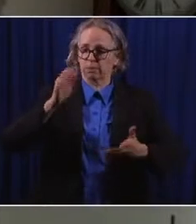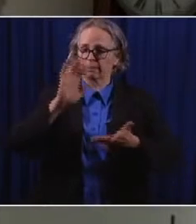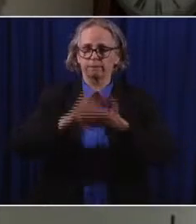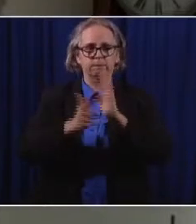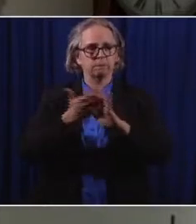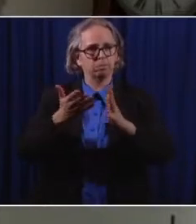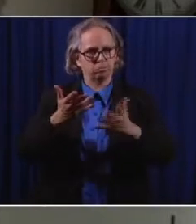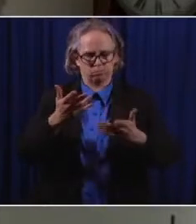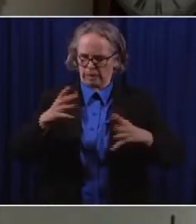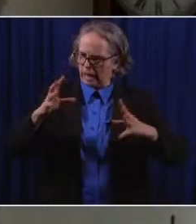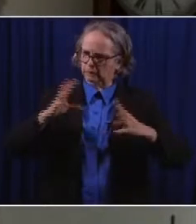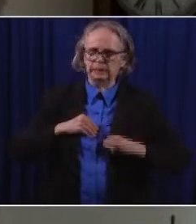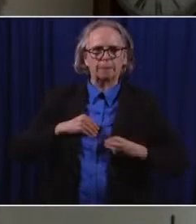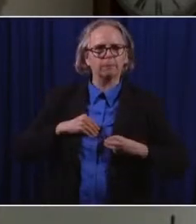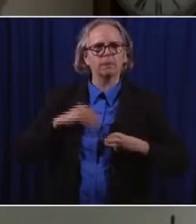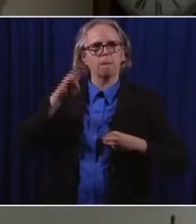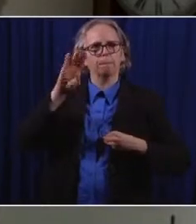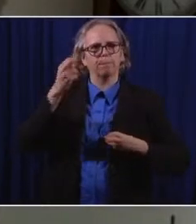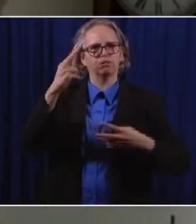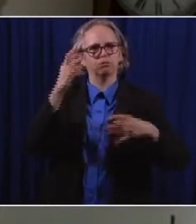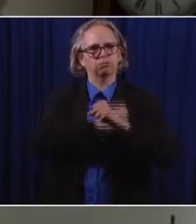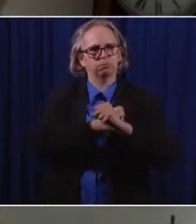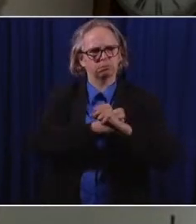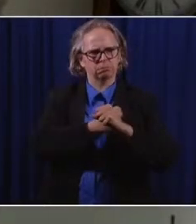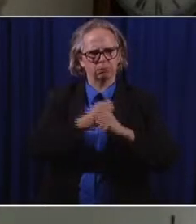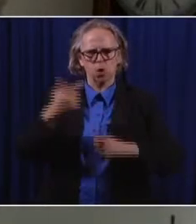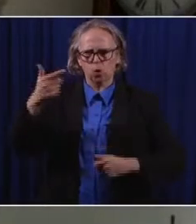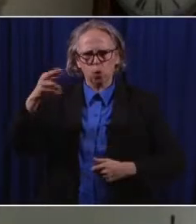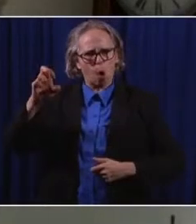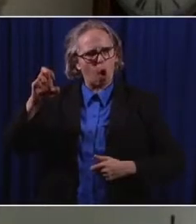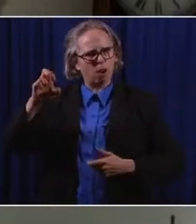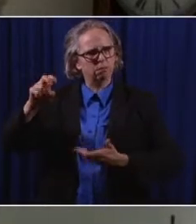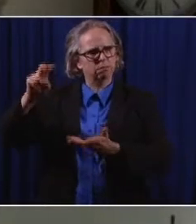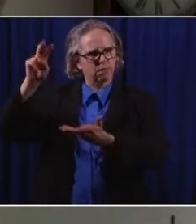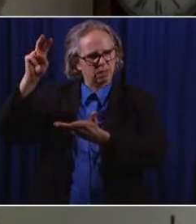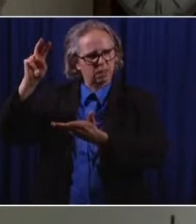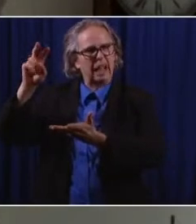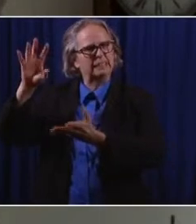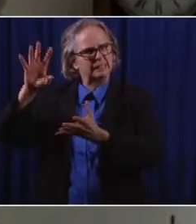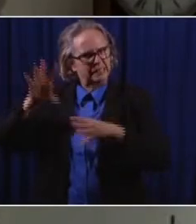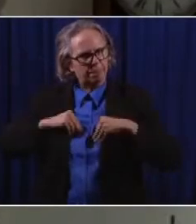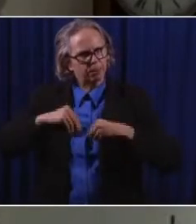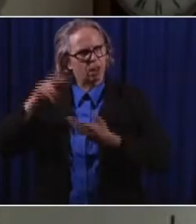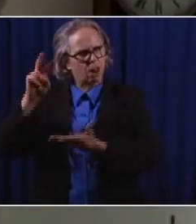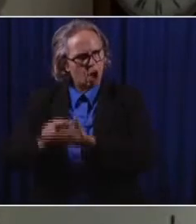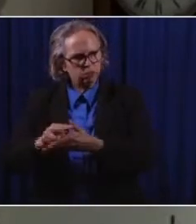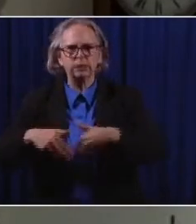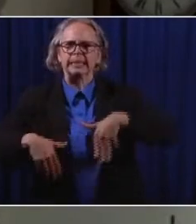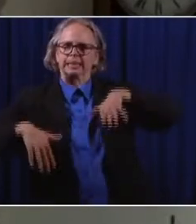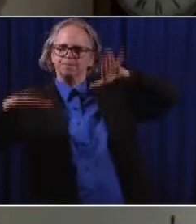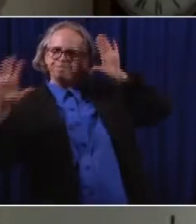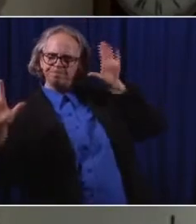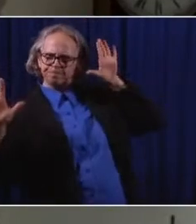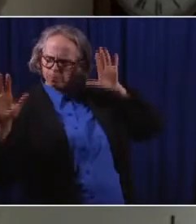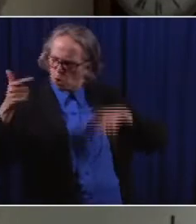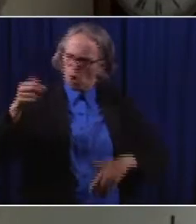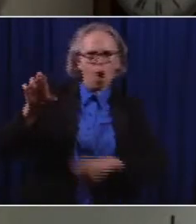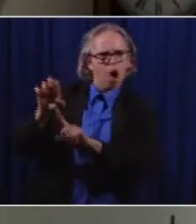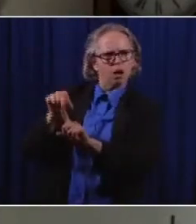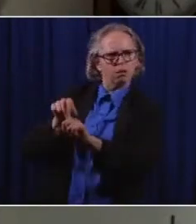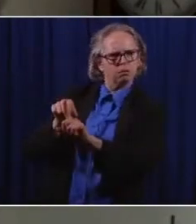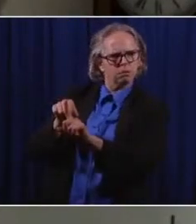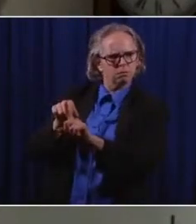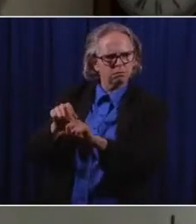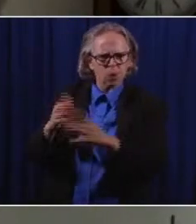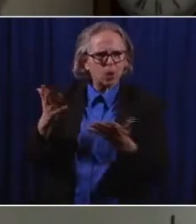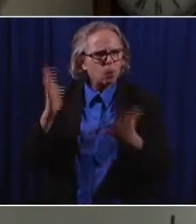losing candidate, Vice President Gore, conceded. So whoever loses will concede.